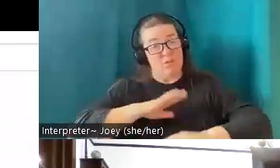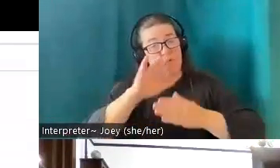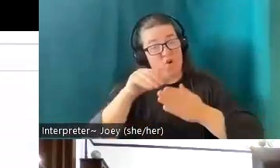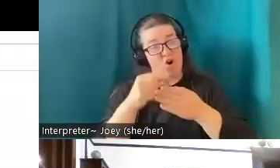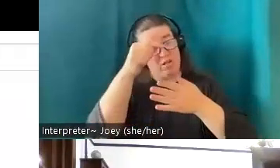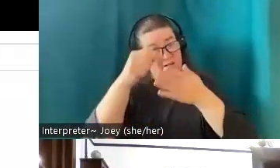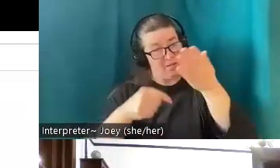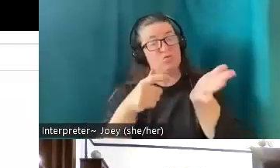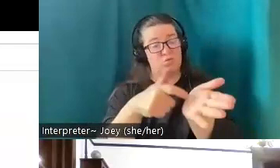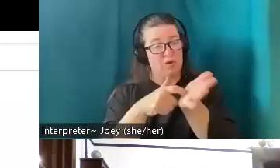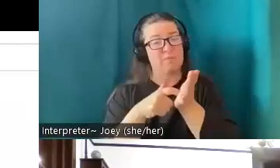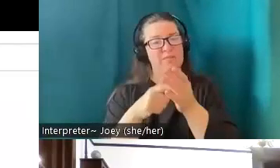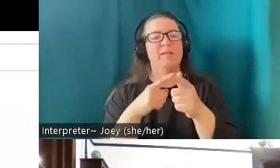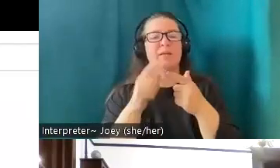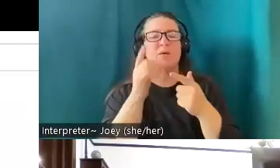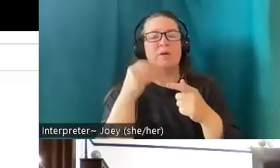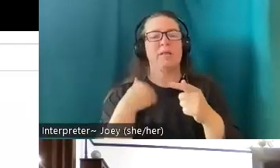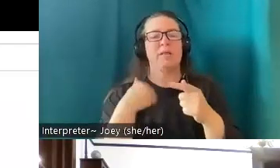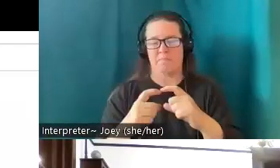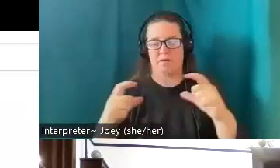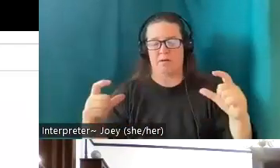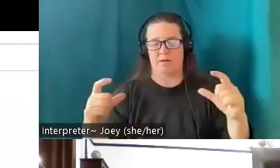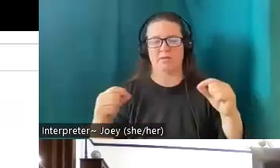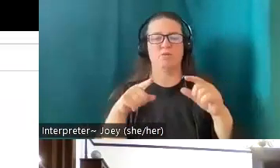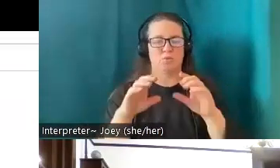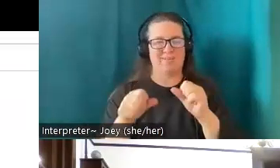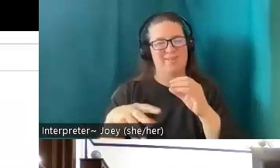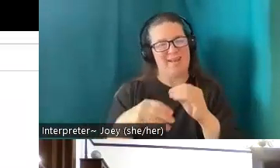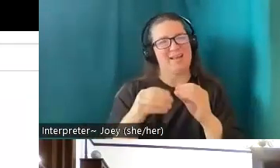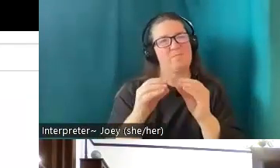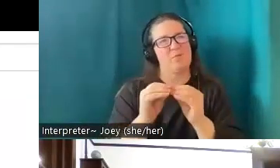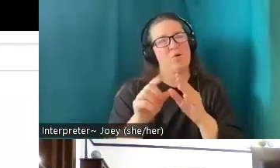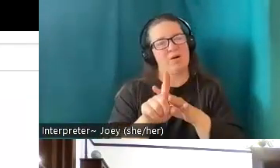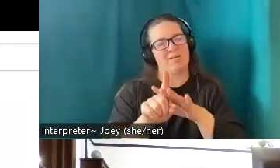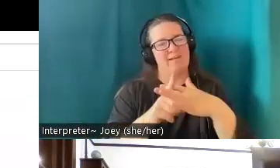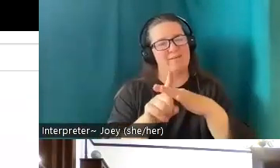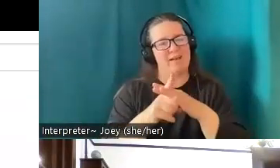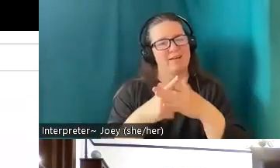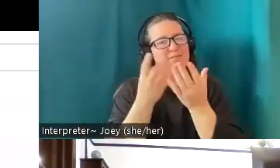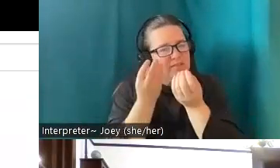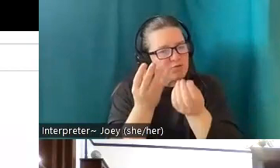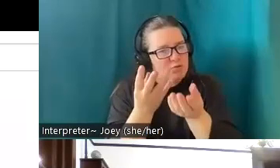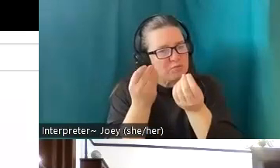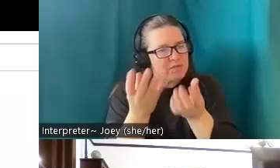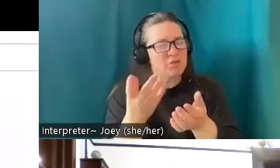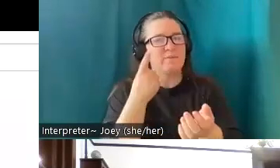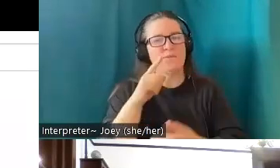however, there will be a box here where you have the option to add more context for the Arts Fund team if you like. I want to emphasize that this box